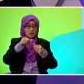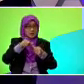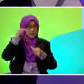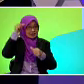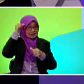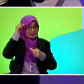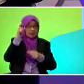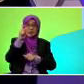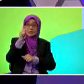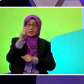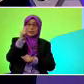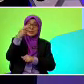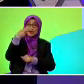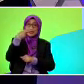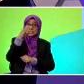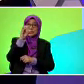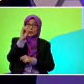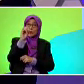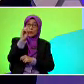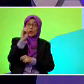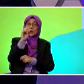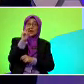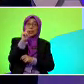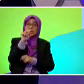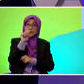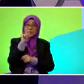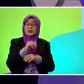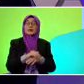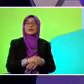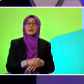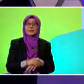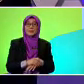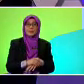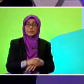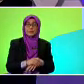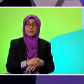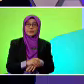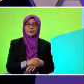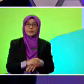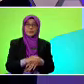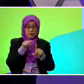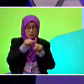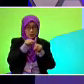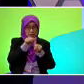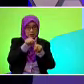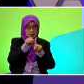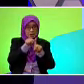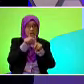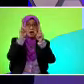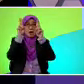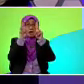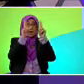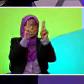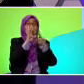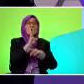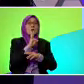acronym TONA. So suitable, present, suitable. So suitable temperature, presence of air, water,